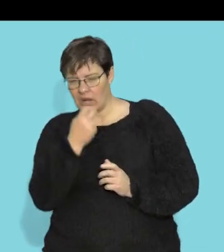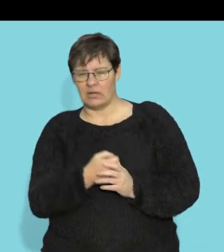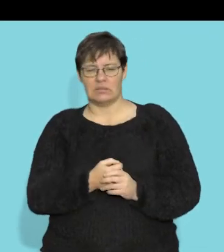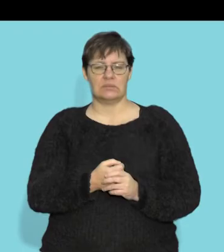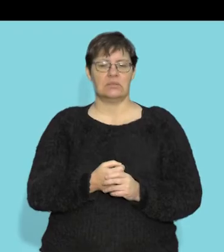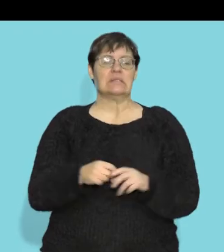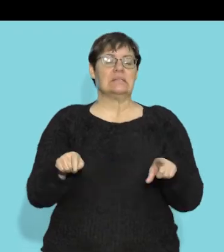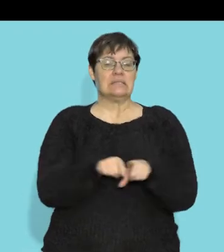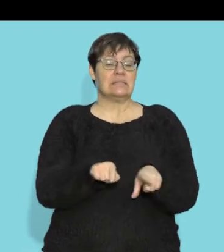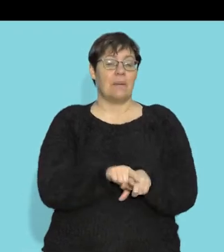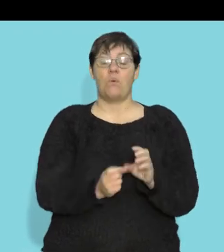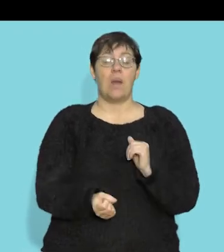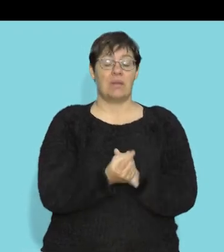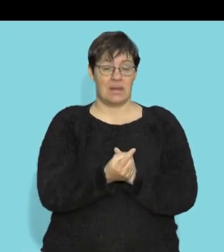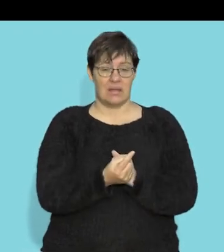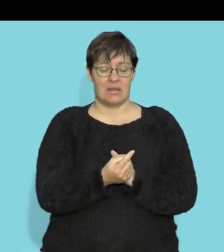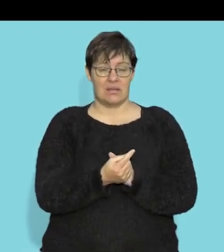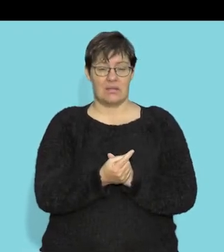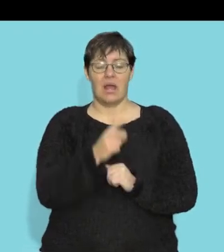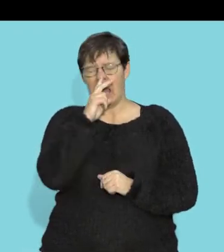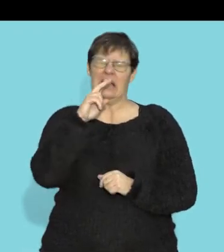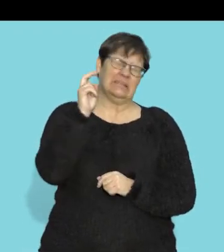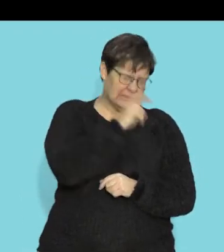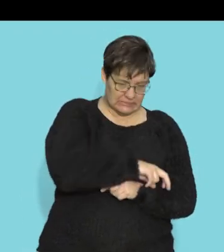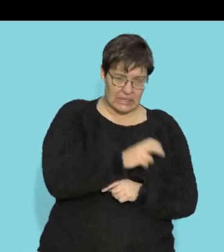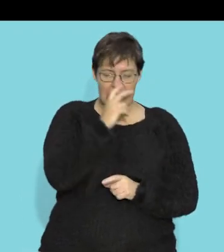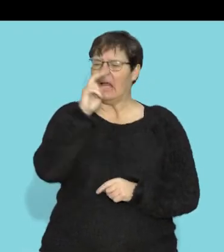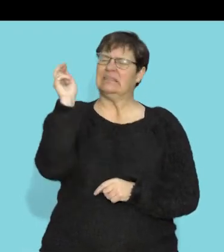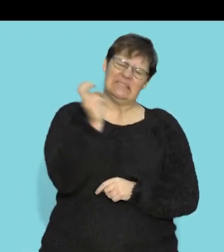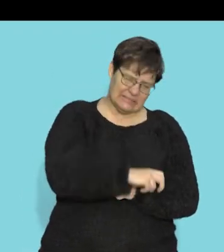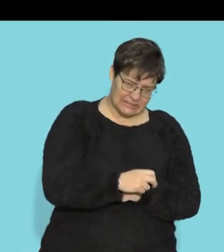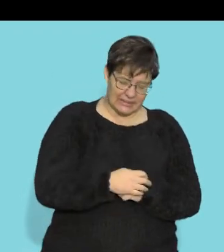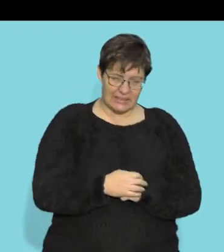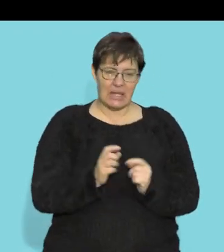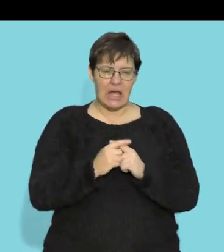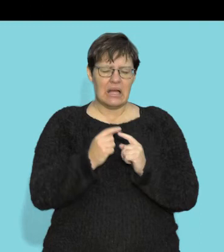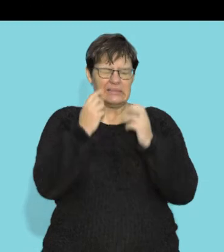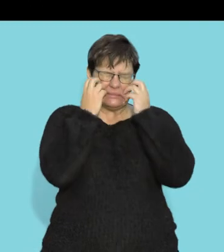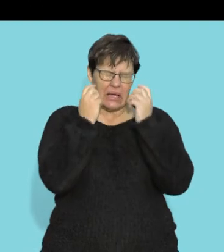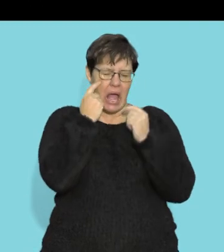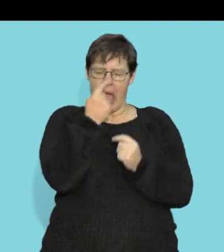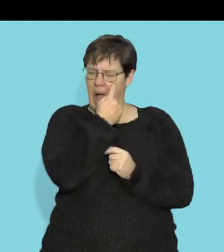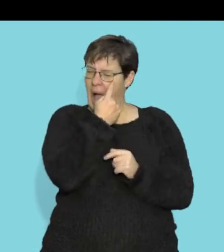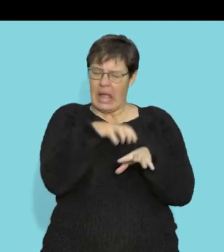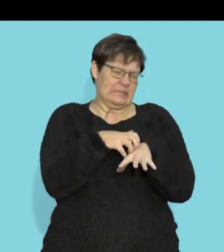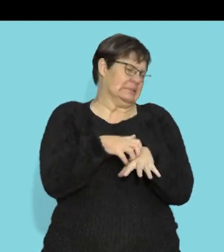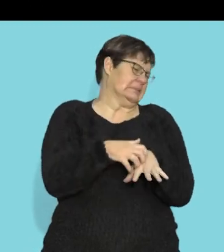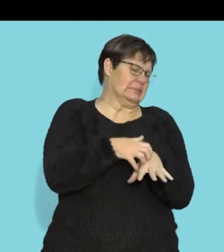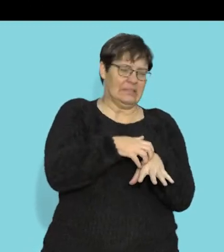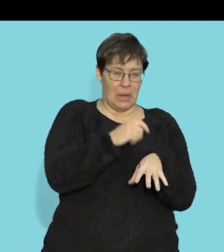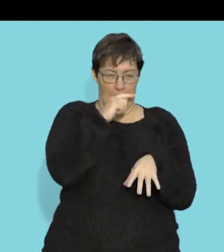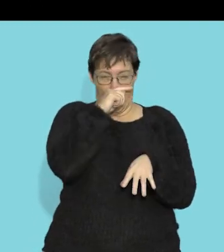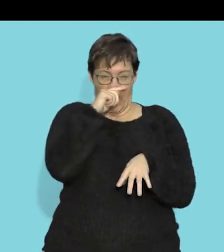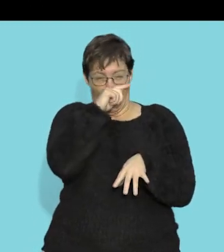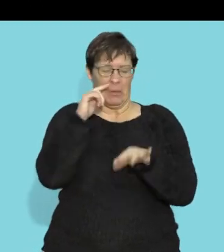to happen is we start to sneeze, and we have all this itchiness, and it's just terrible. So what